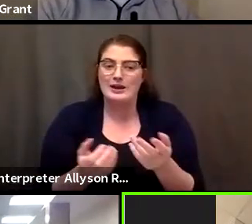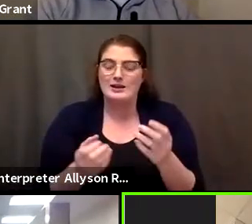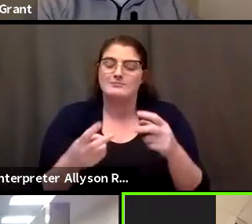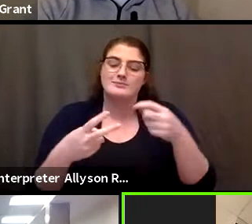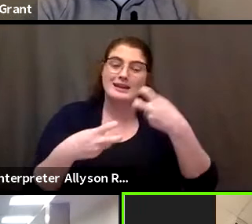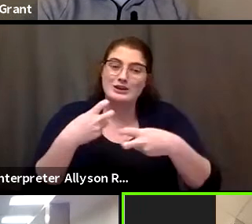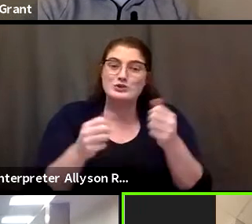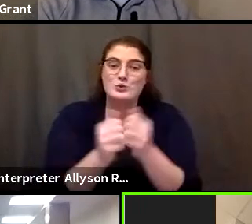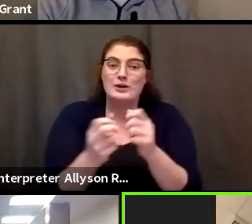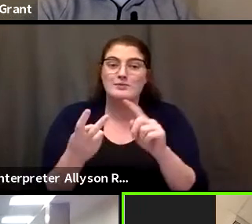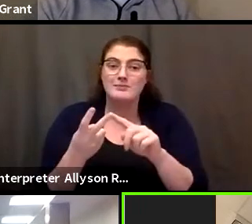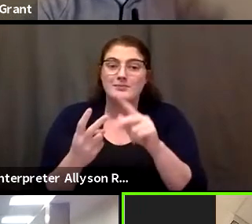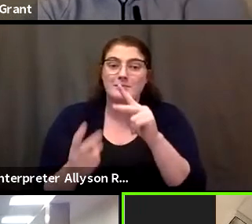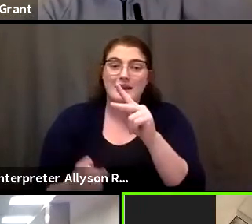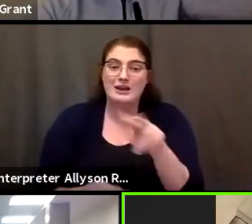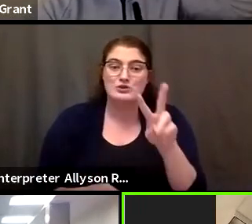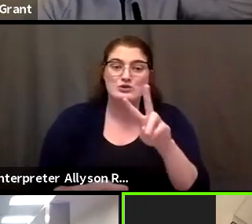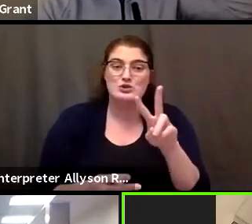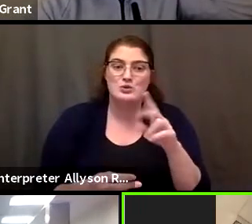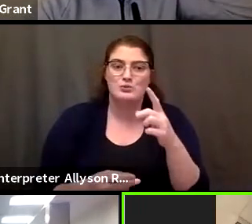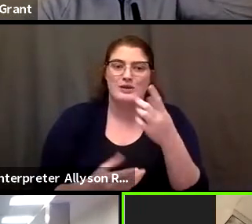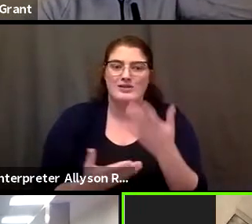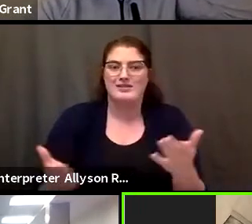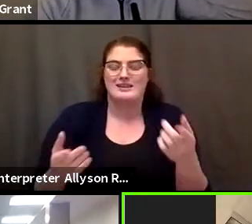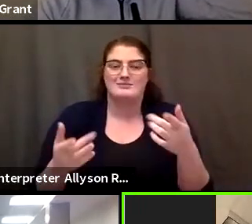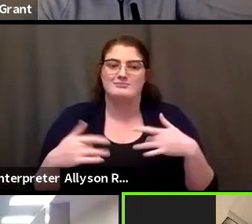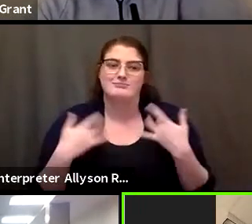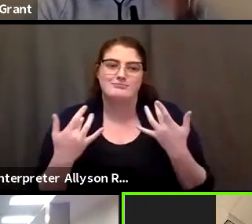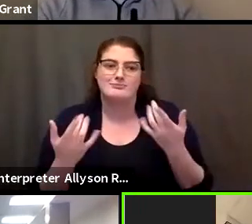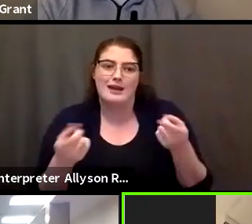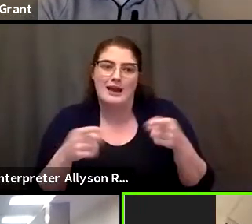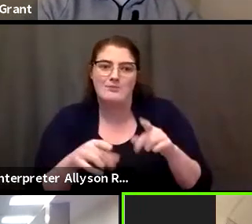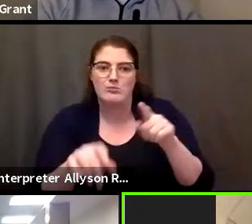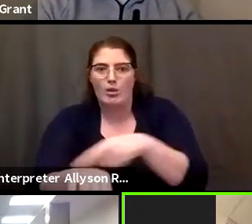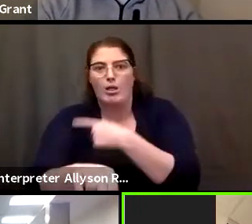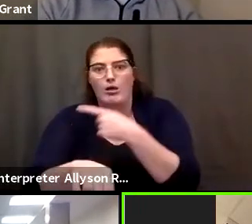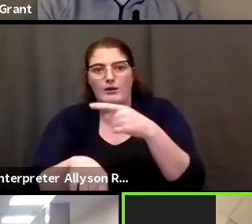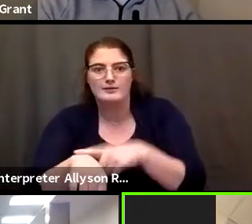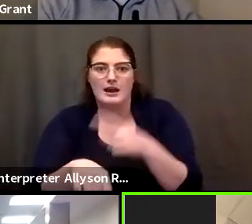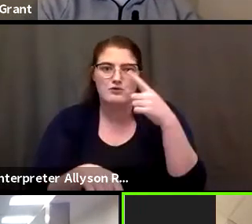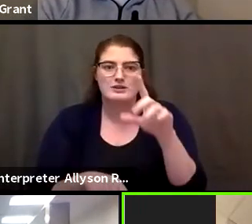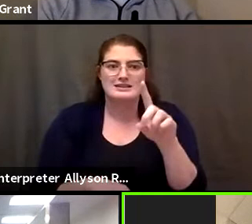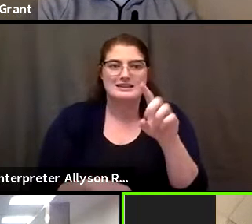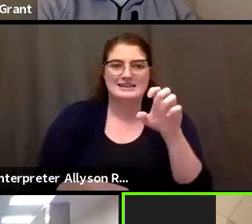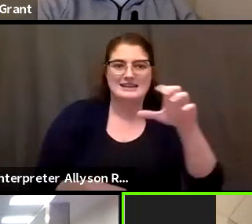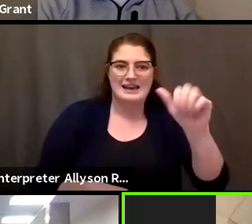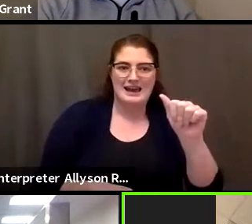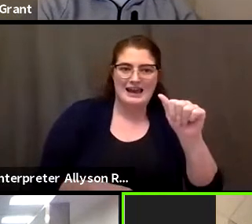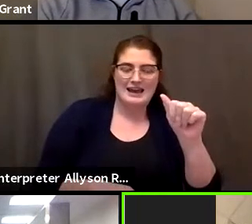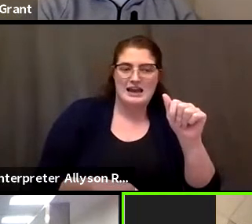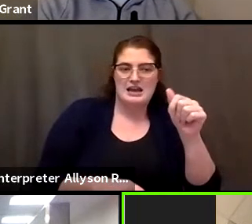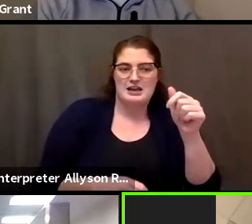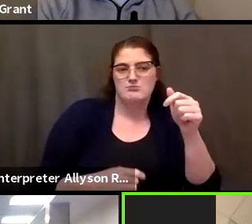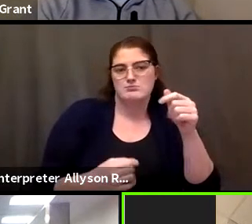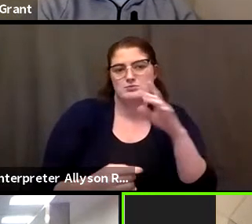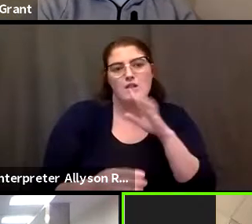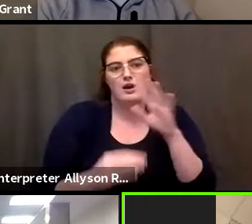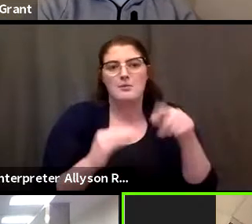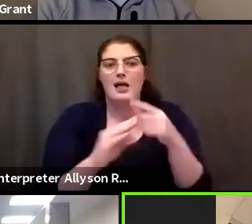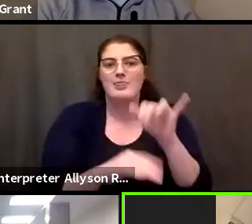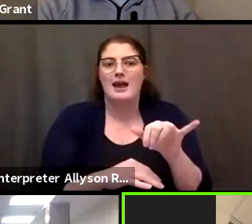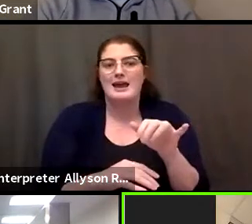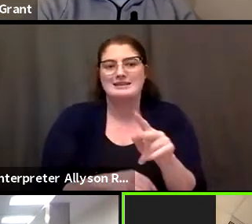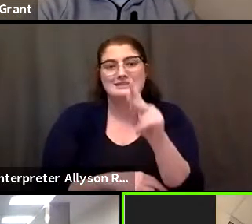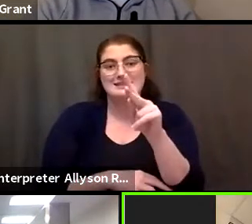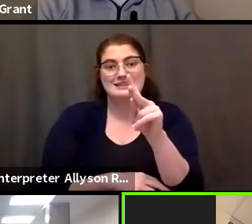K2, and one of the things that took so long for the DEA itself to address that is that K2 is